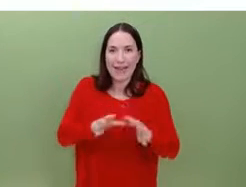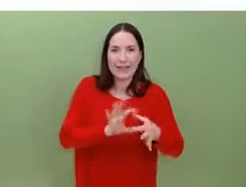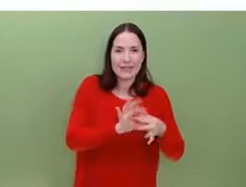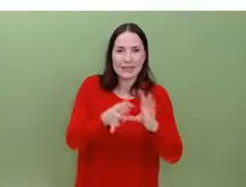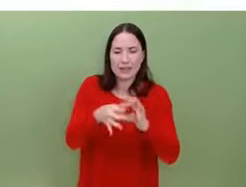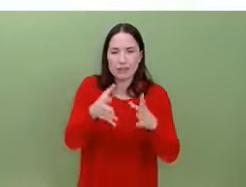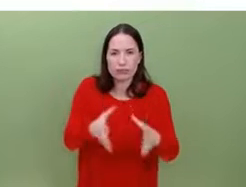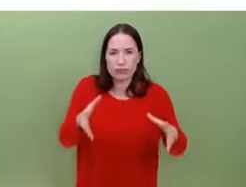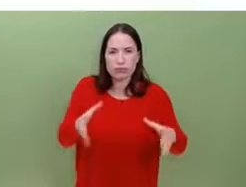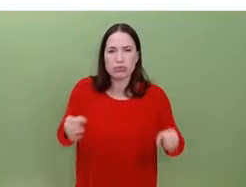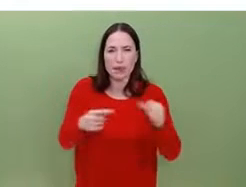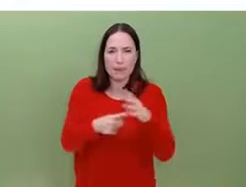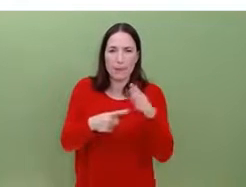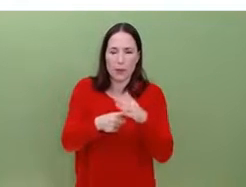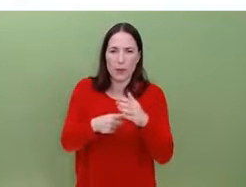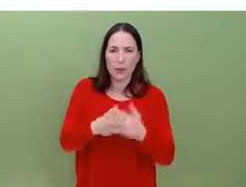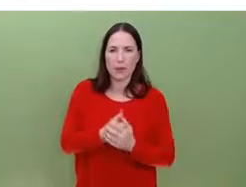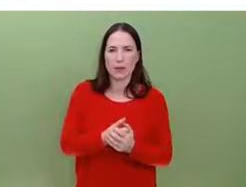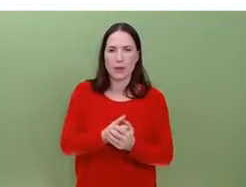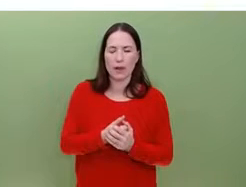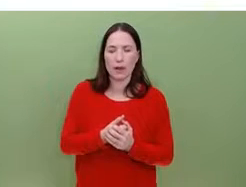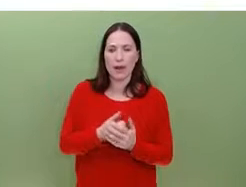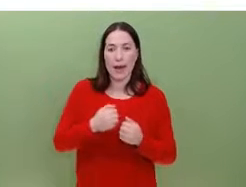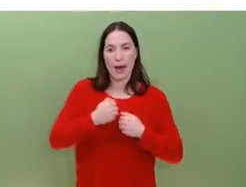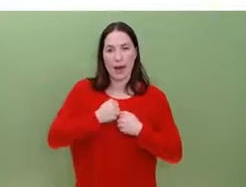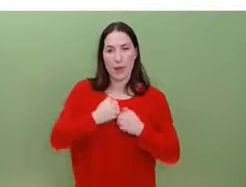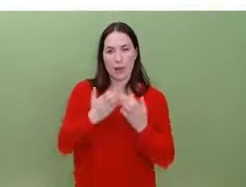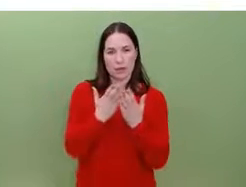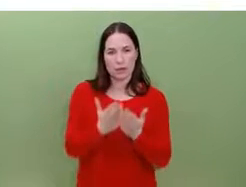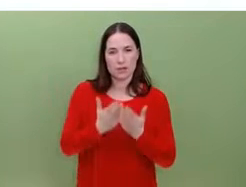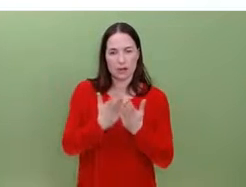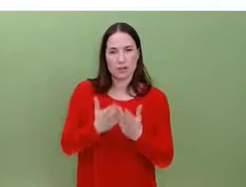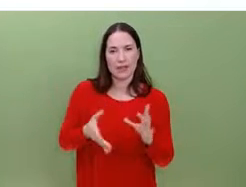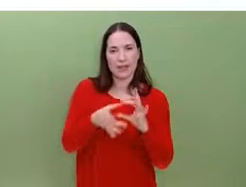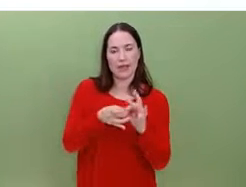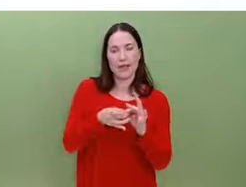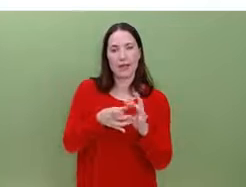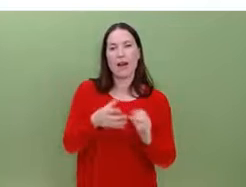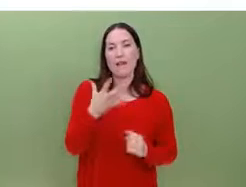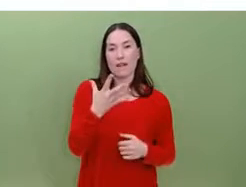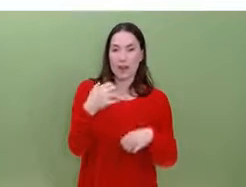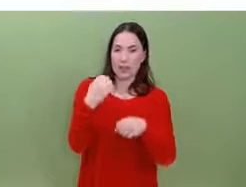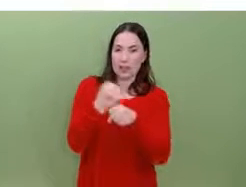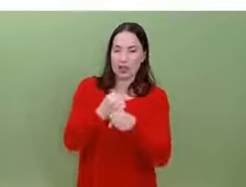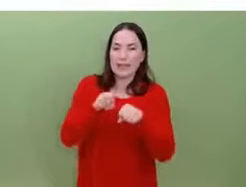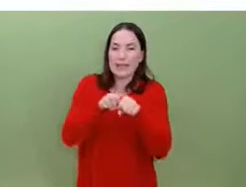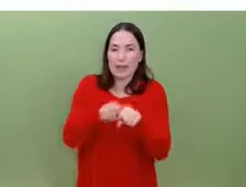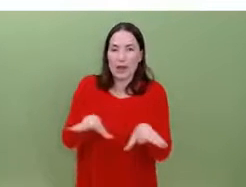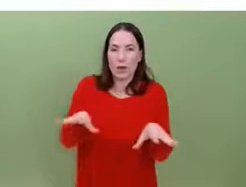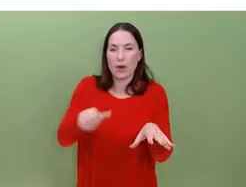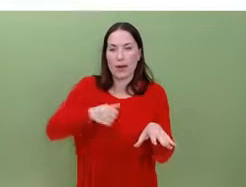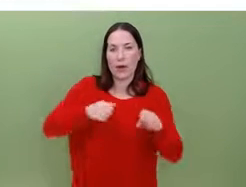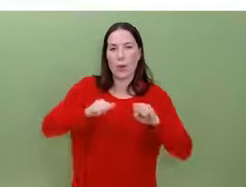got studies going on up here about the introduction of the 5G network into our very rural